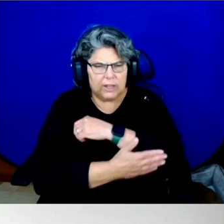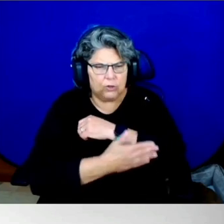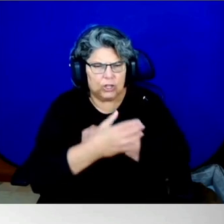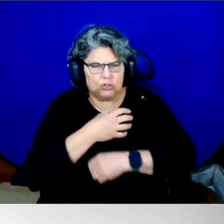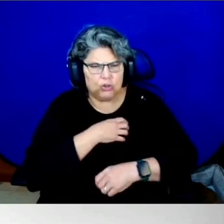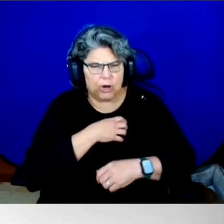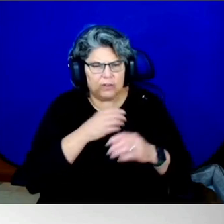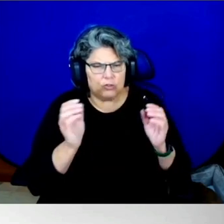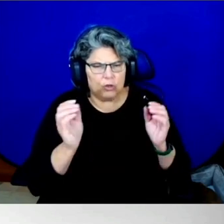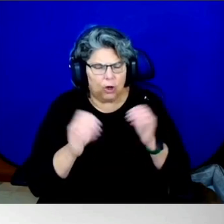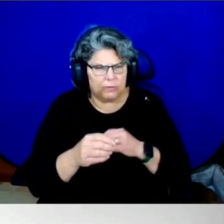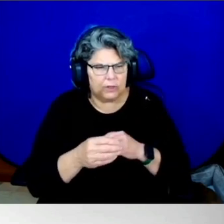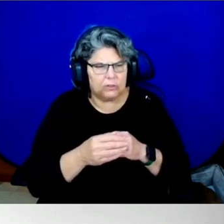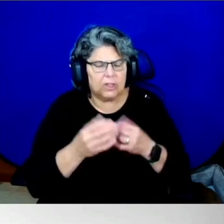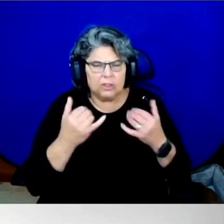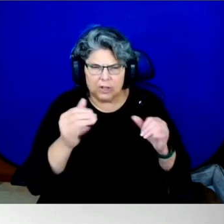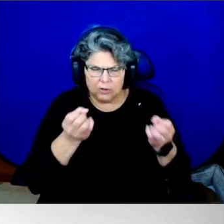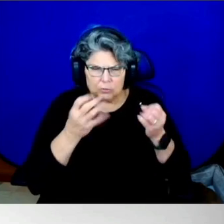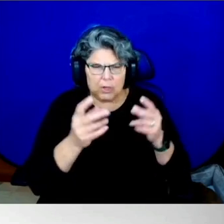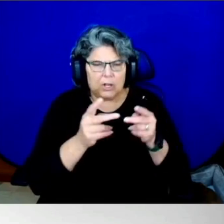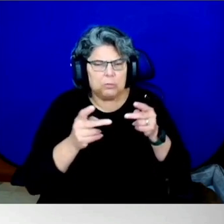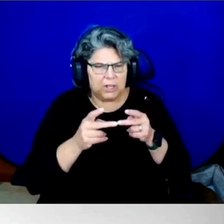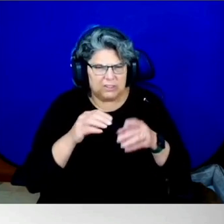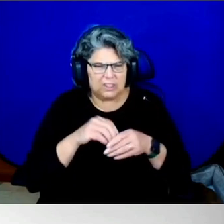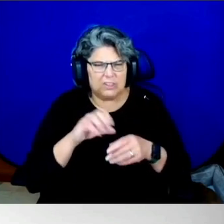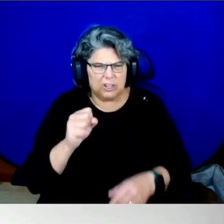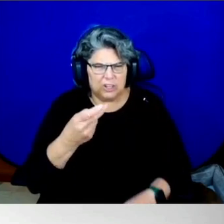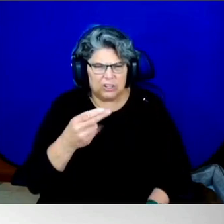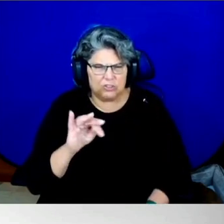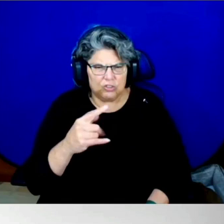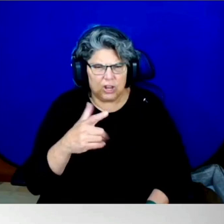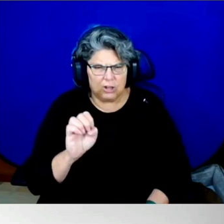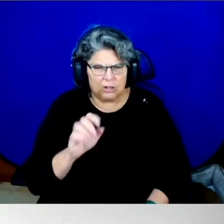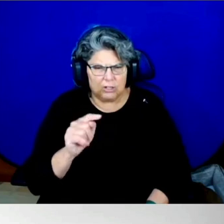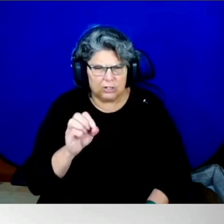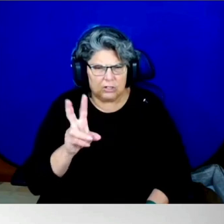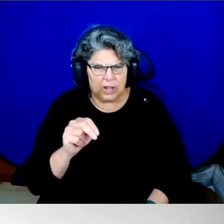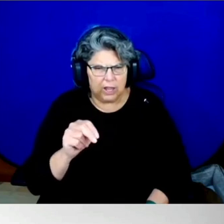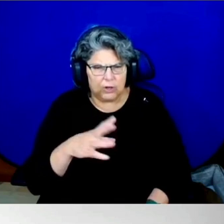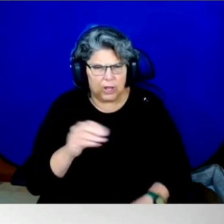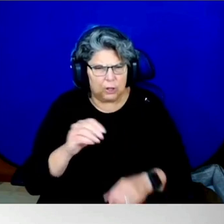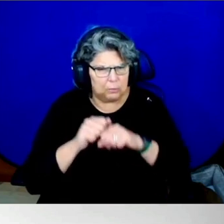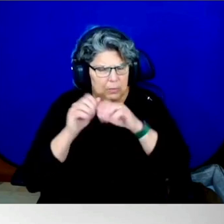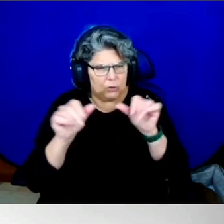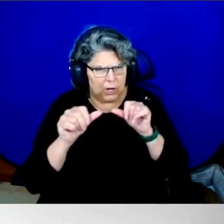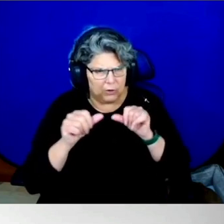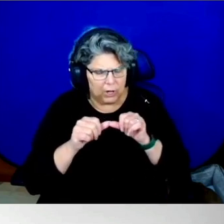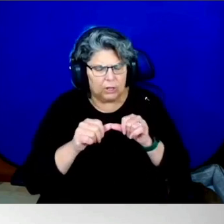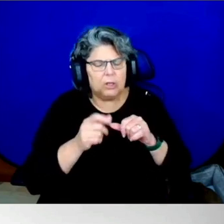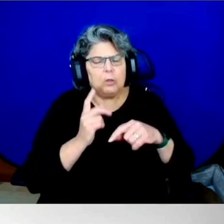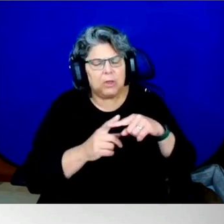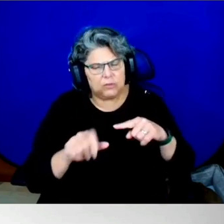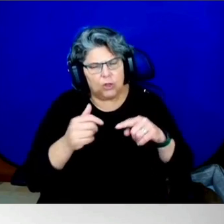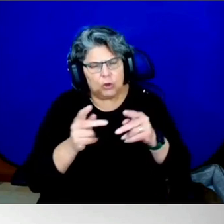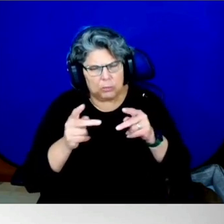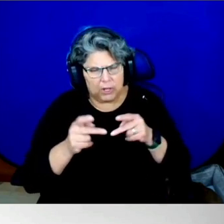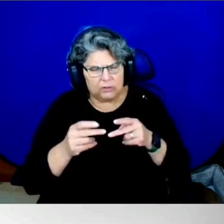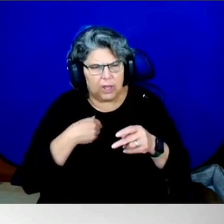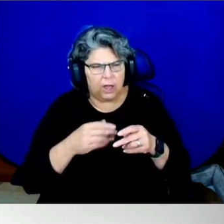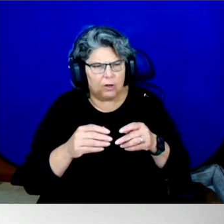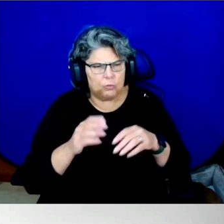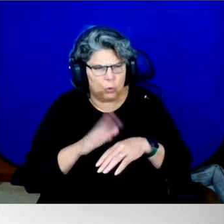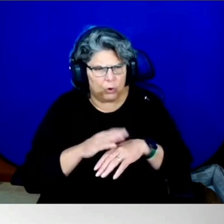under evacuation in Shingletown, the Manton area. We also have a number of which that are under warnings as well. Presently, we have 24